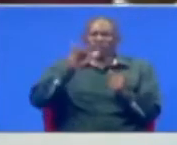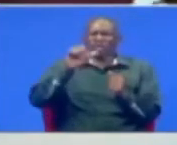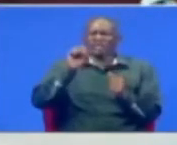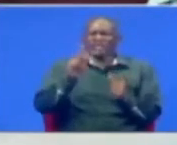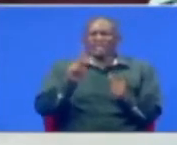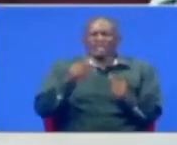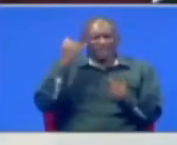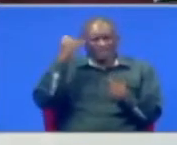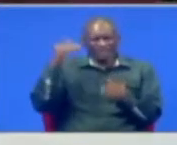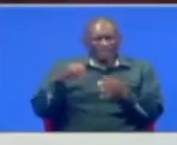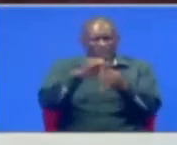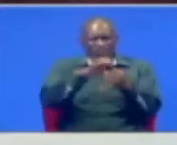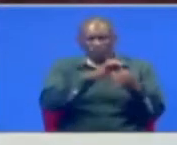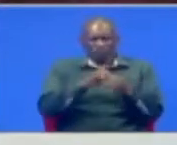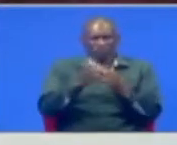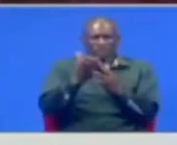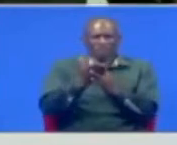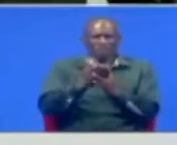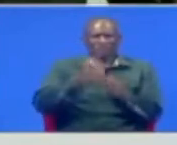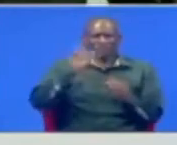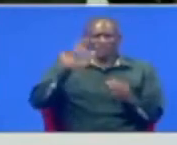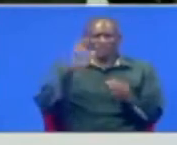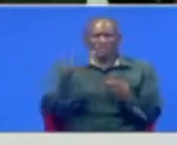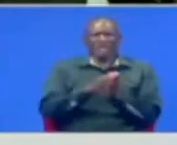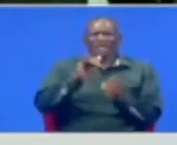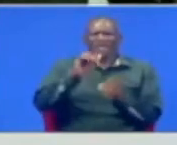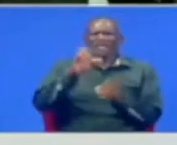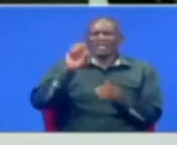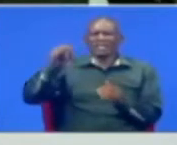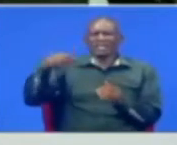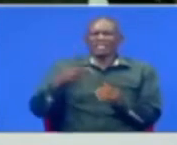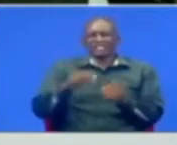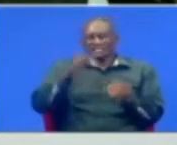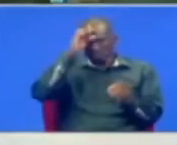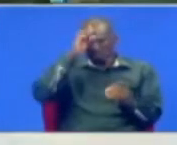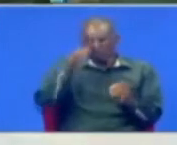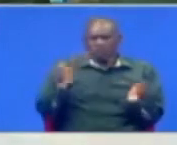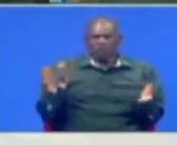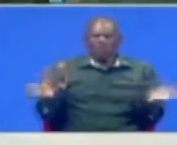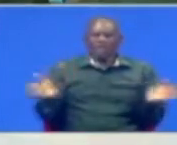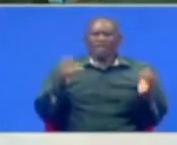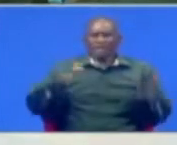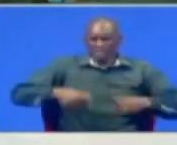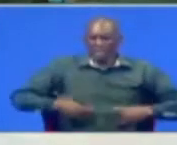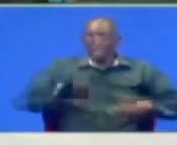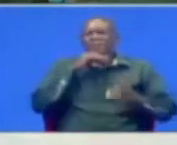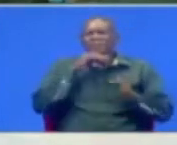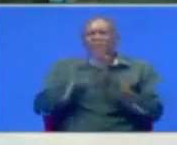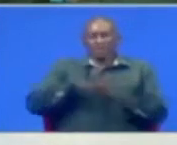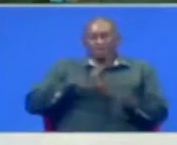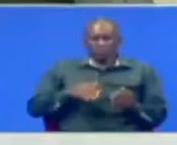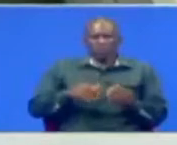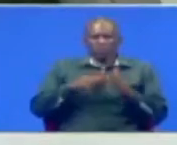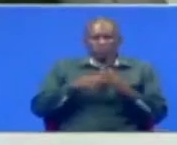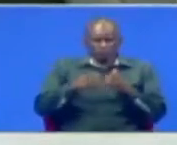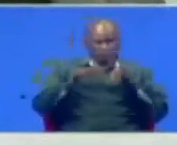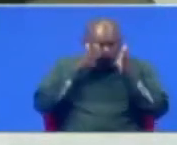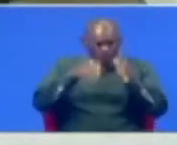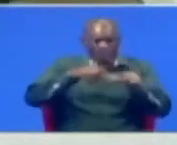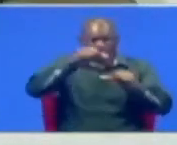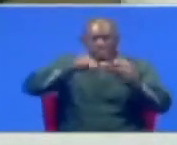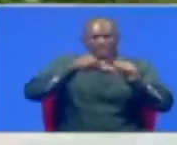it's adapted, it can help reduce the rate of burglary and flatten the curve to an irreducible minimum.